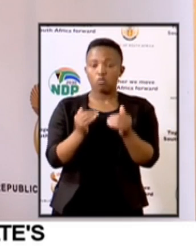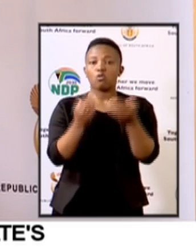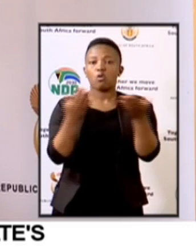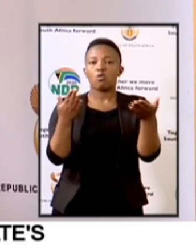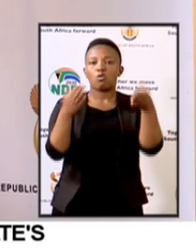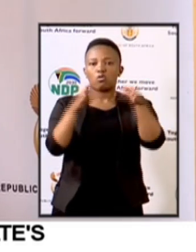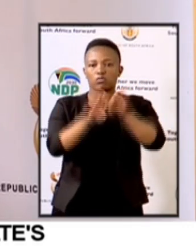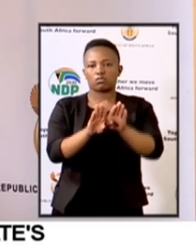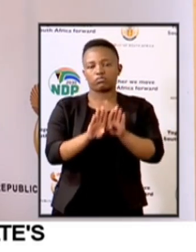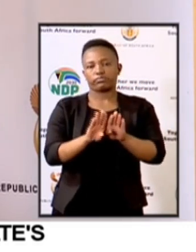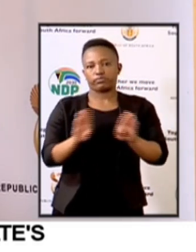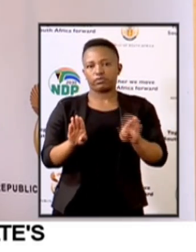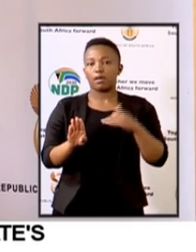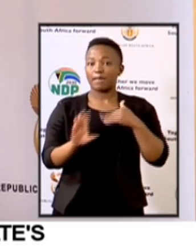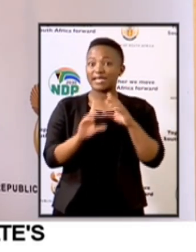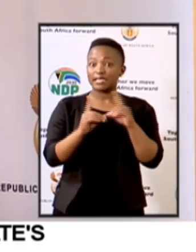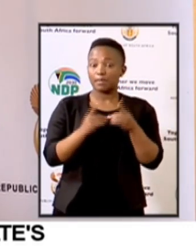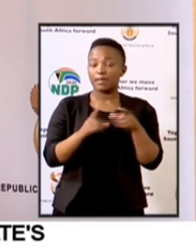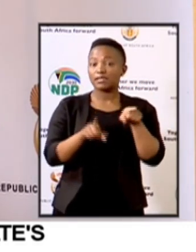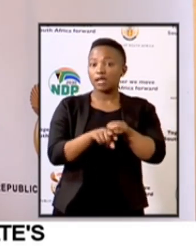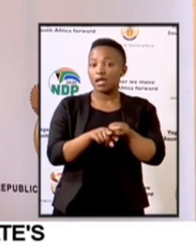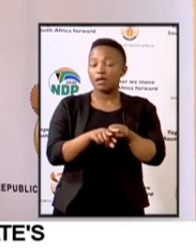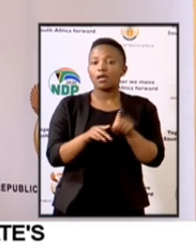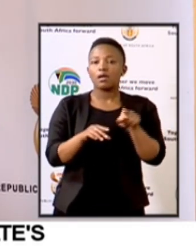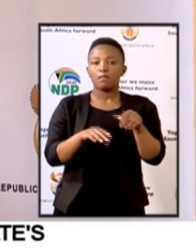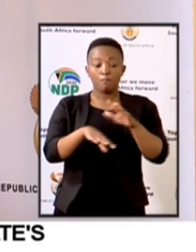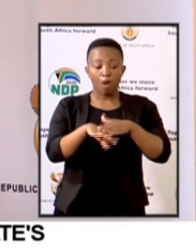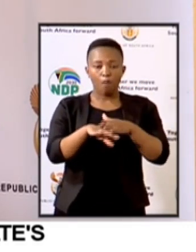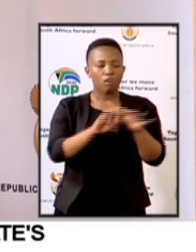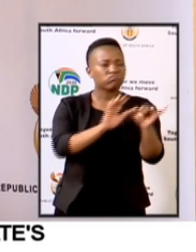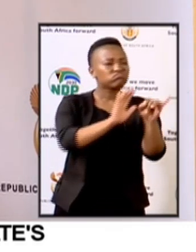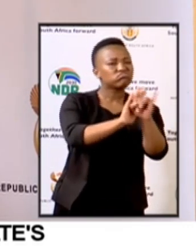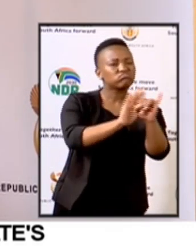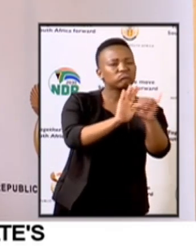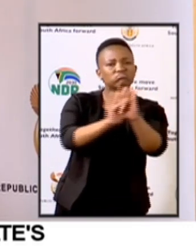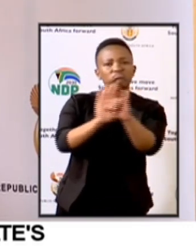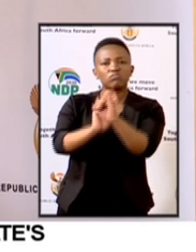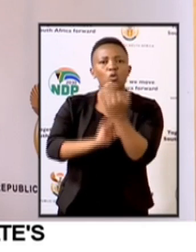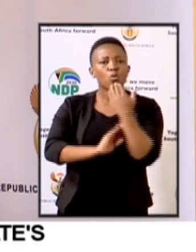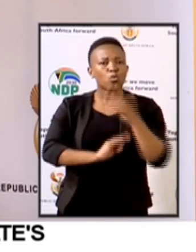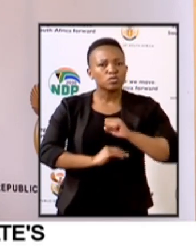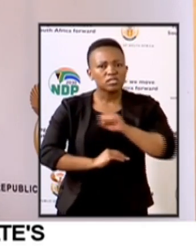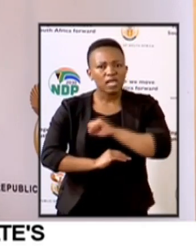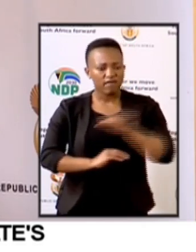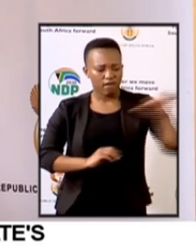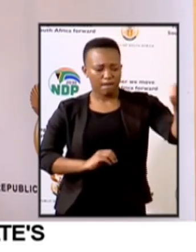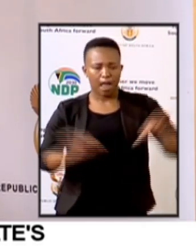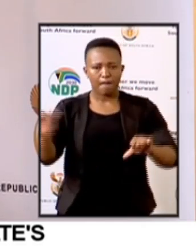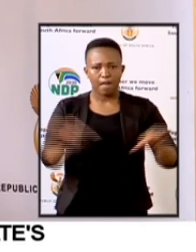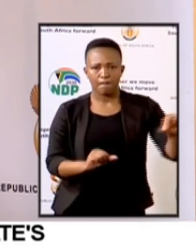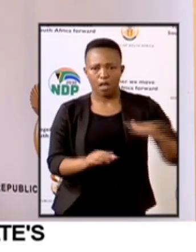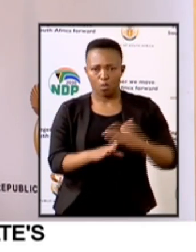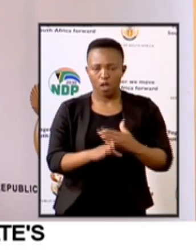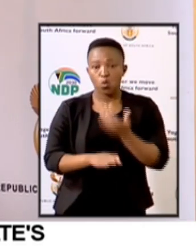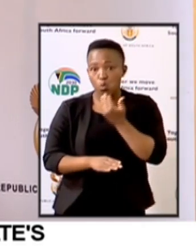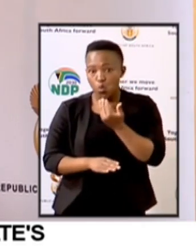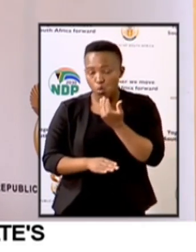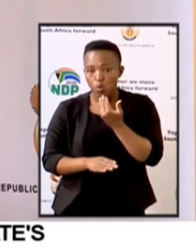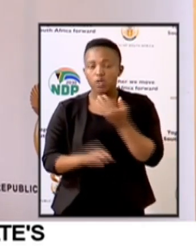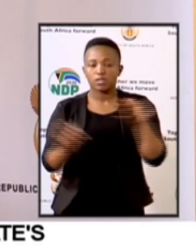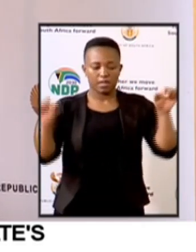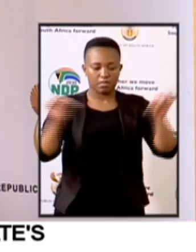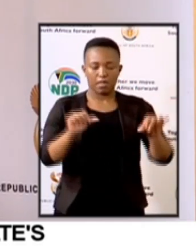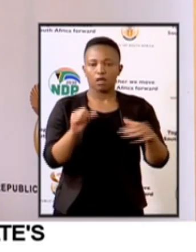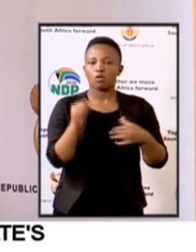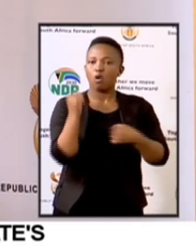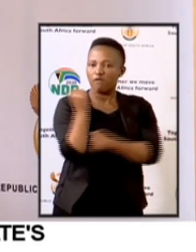lockdown, departments may need to identify more employees responsible for such critical services and recall them back to office if